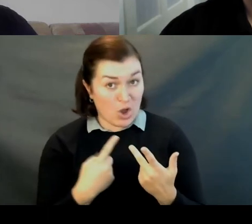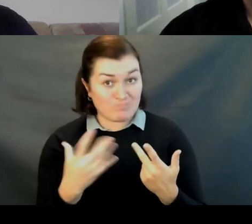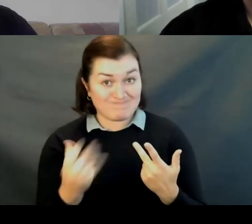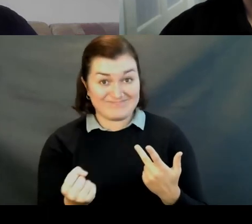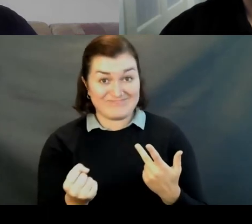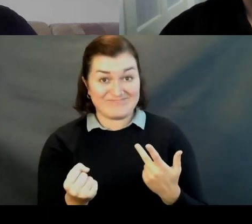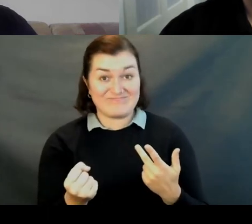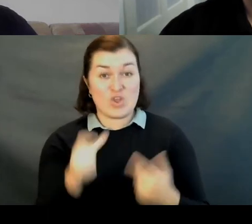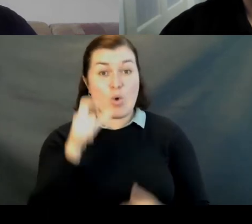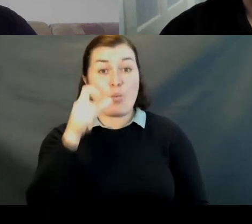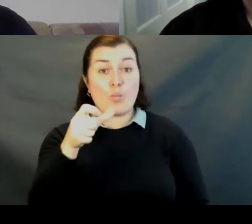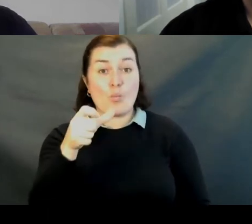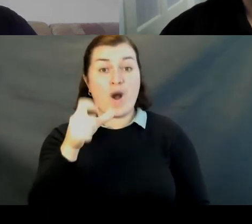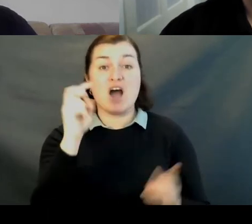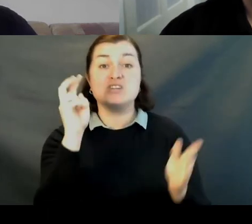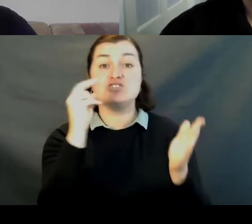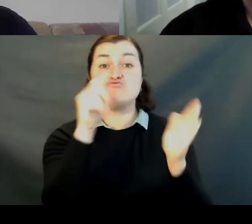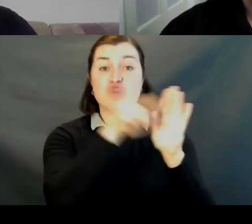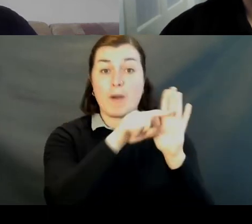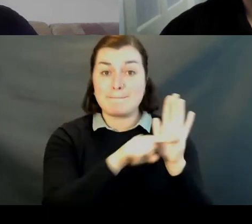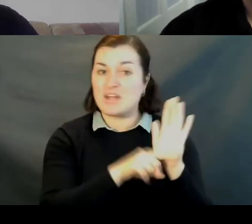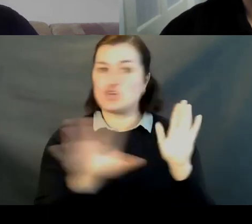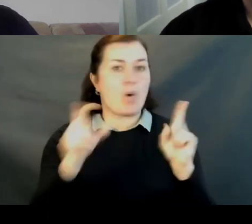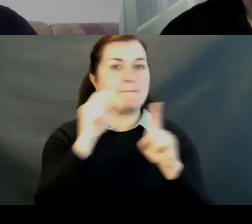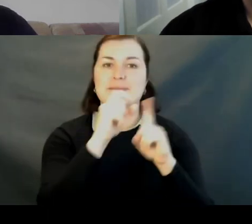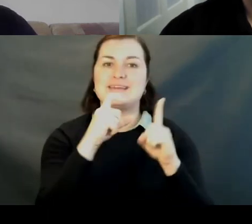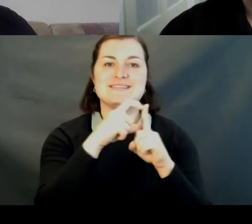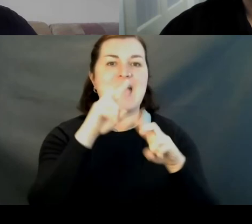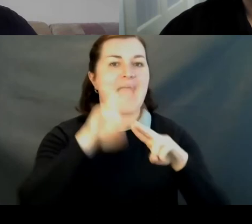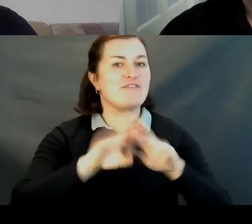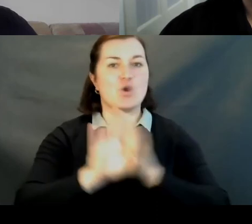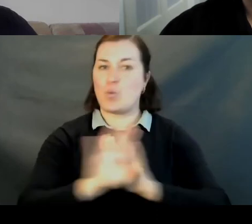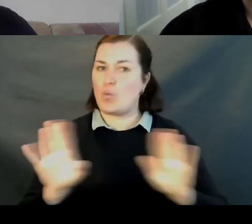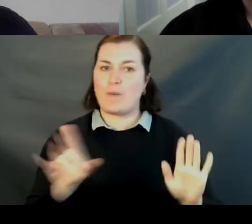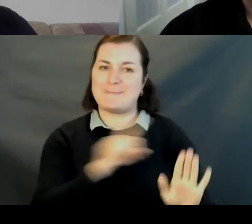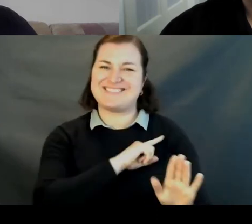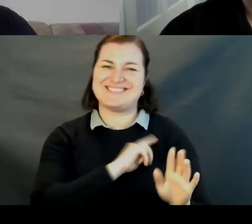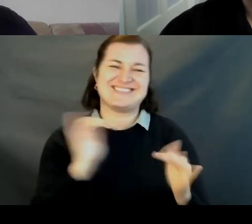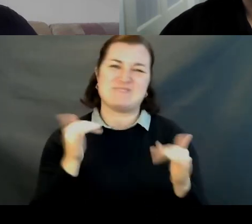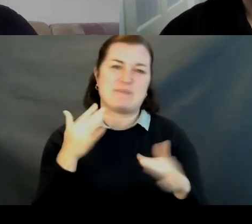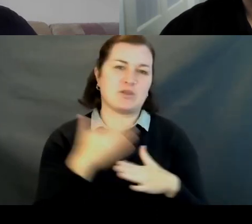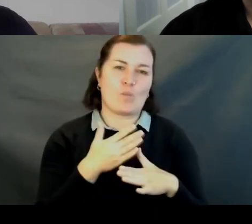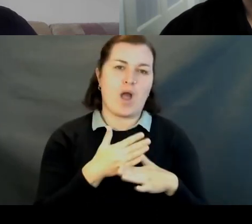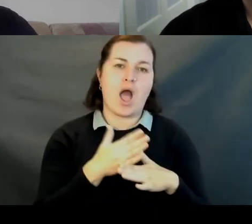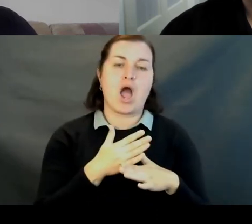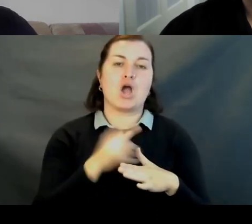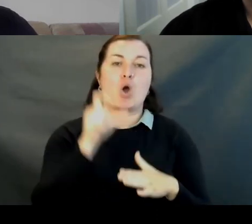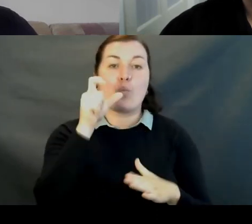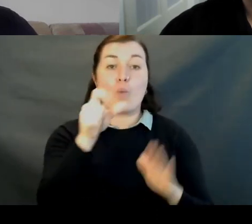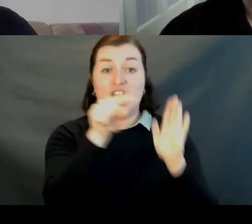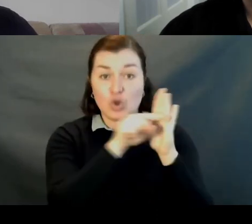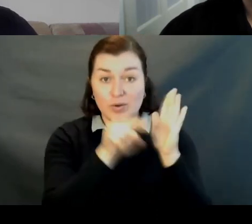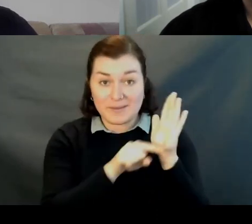Word document, not a PDF, because they're not always compatible. It goes out as a Word document so that people can listen on their